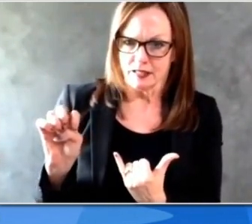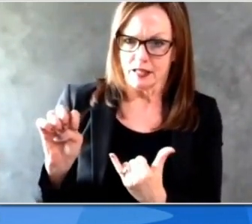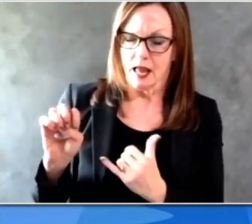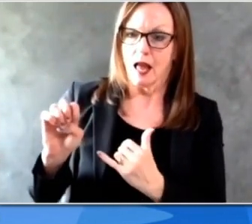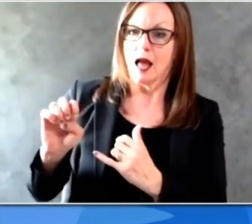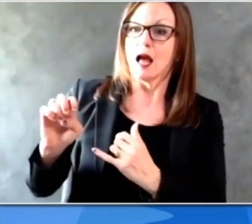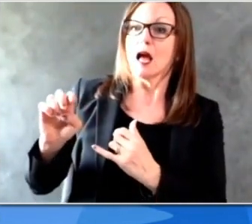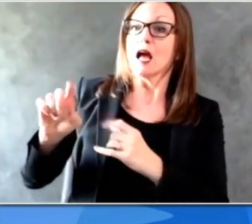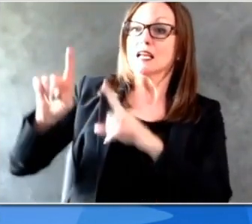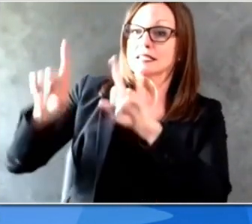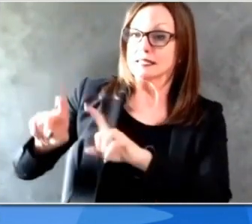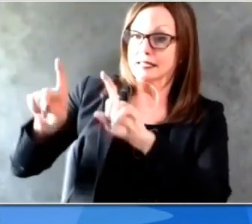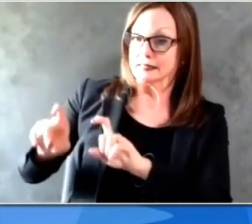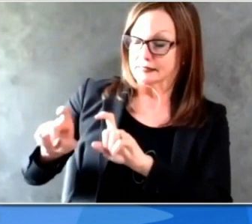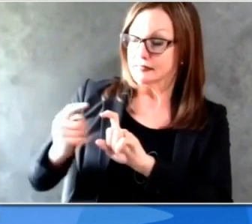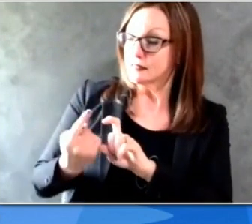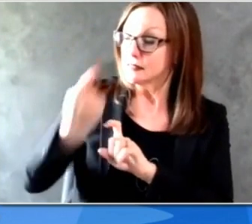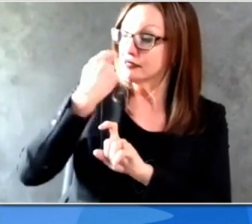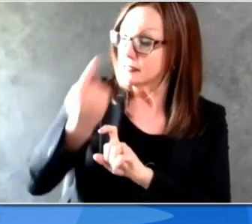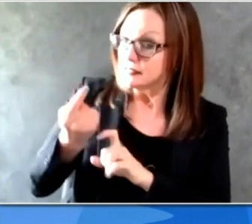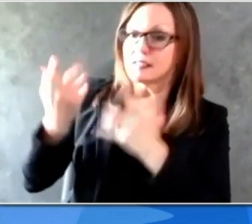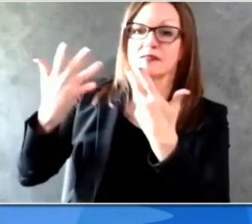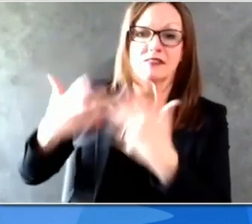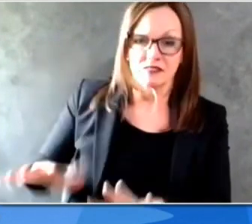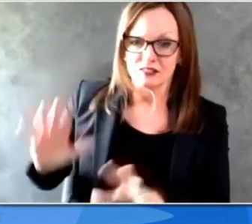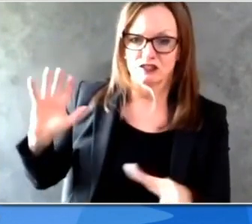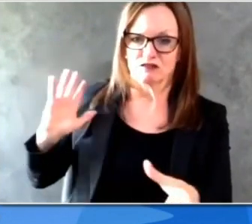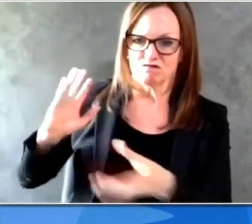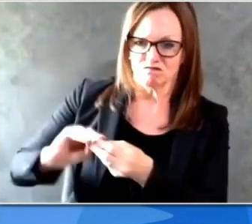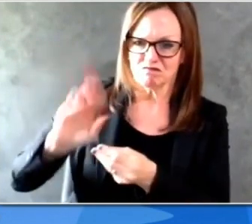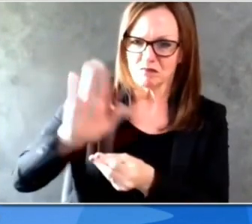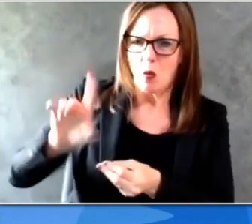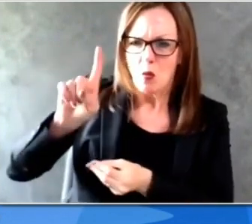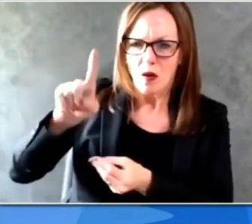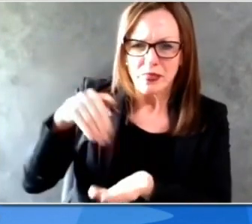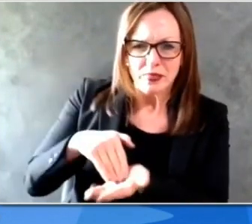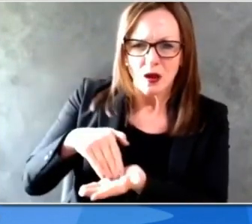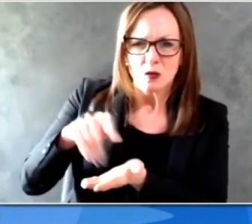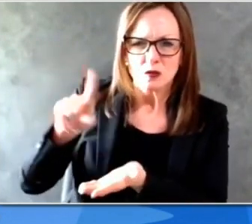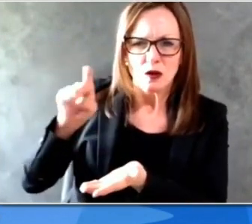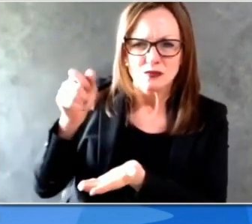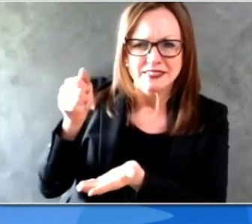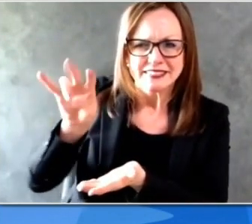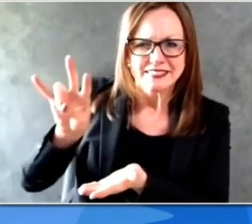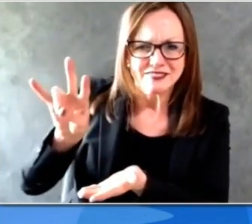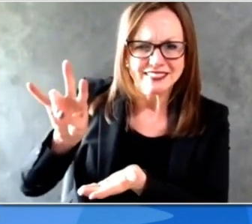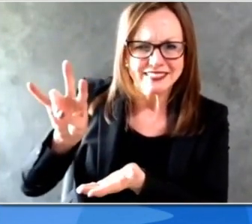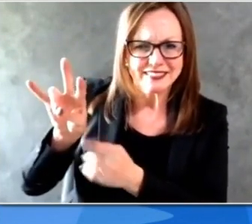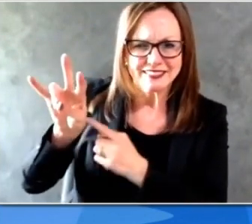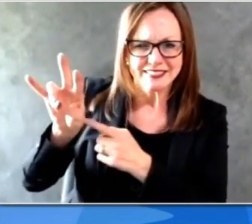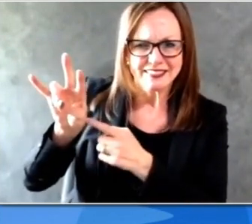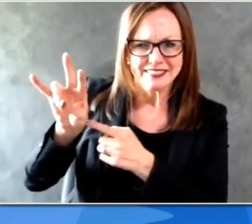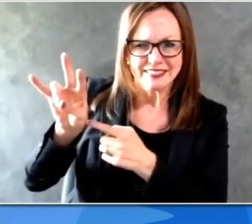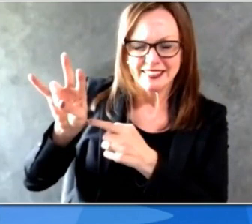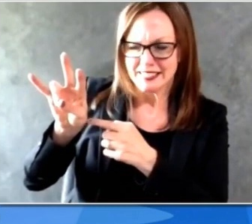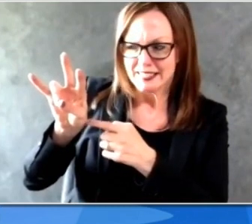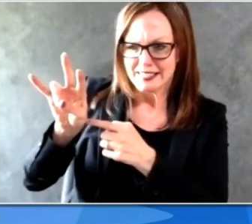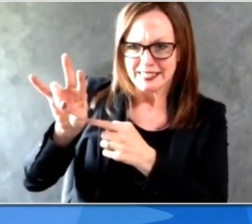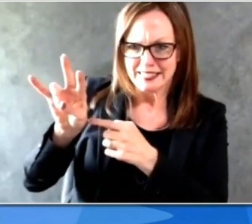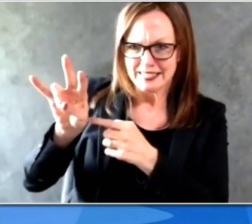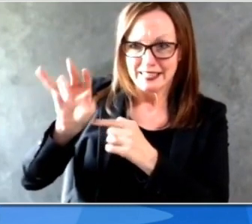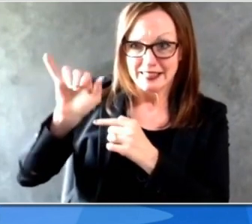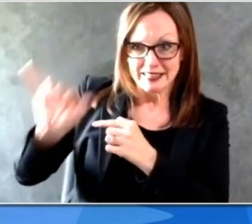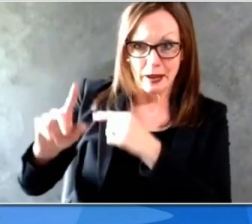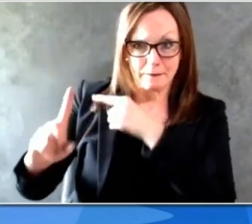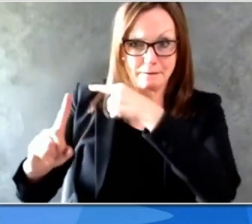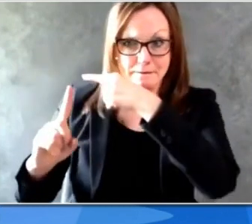1,117, do you have any demographic information? Are we talking people in their 20s again, like we've seen in this recent spike? Is it a new population? Just a little